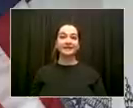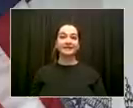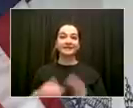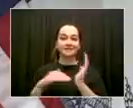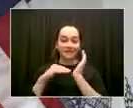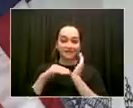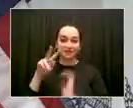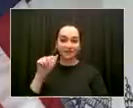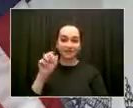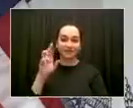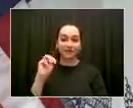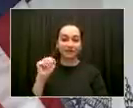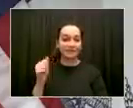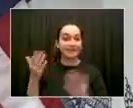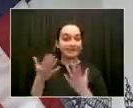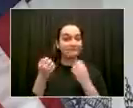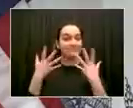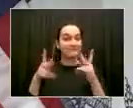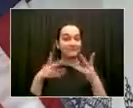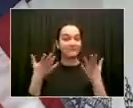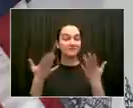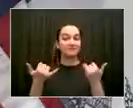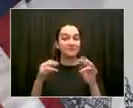go to Hazel from WCBS.